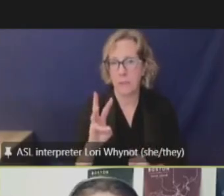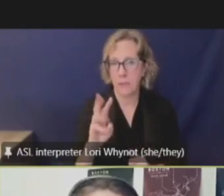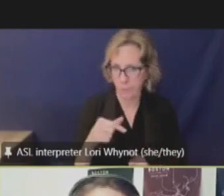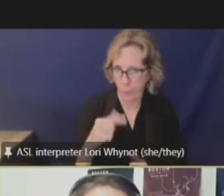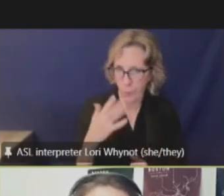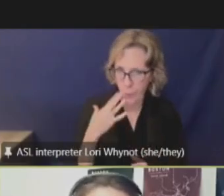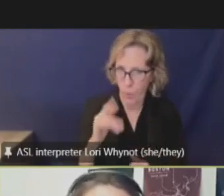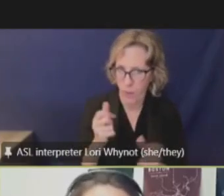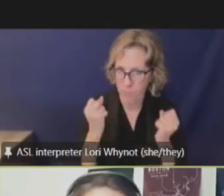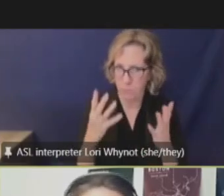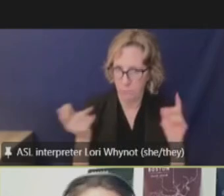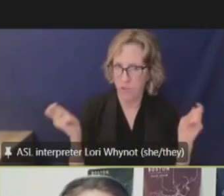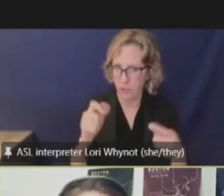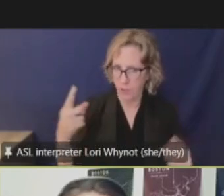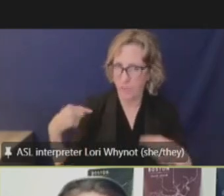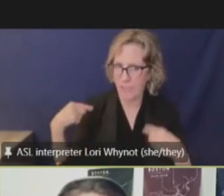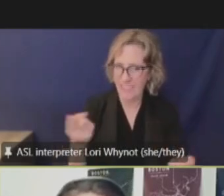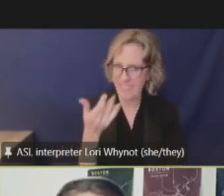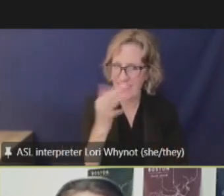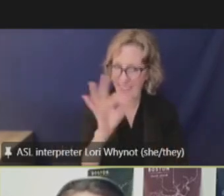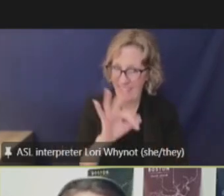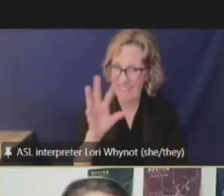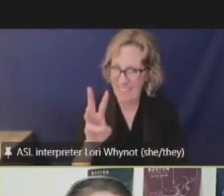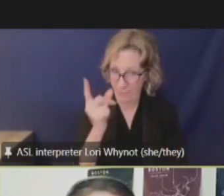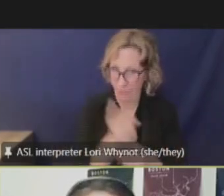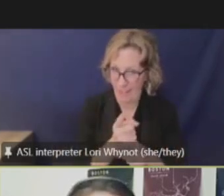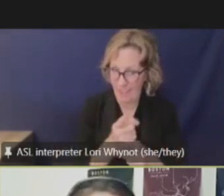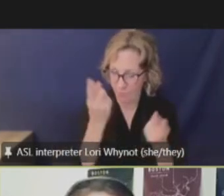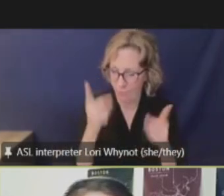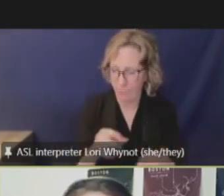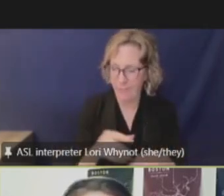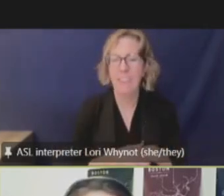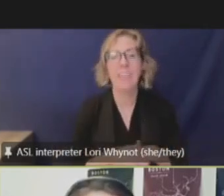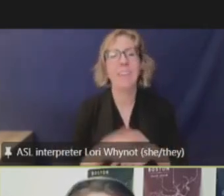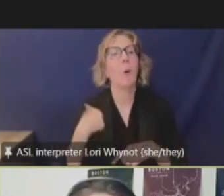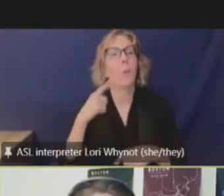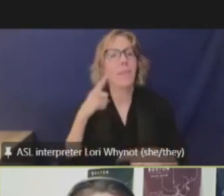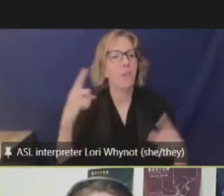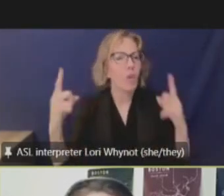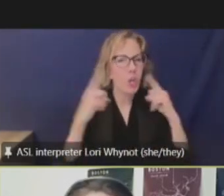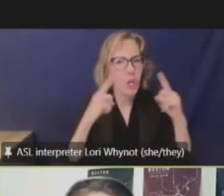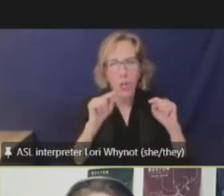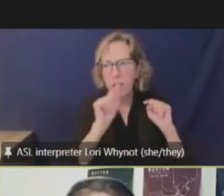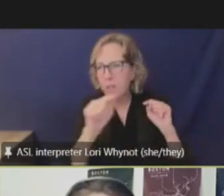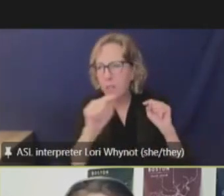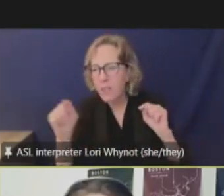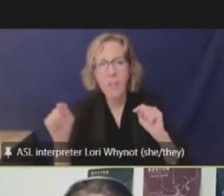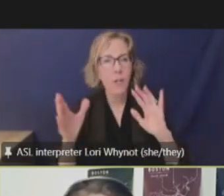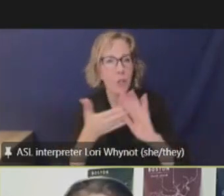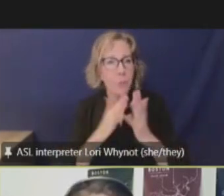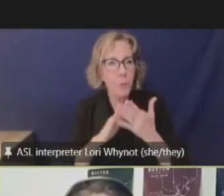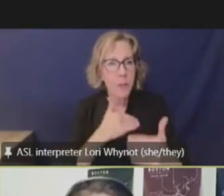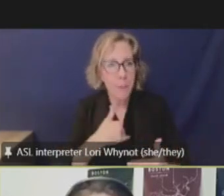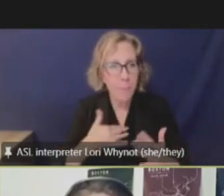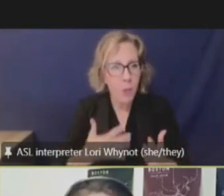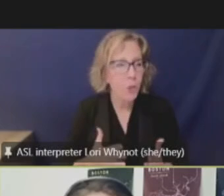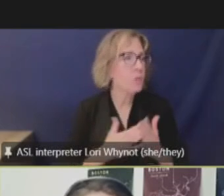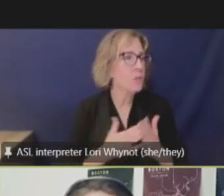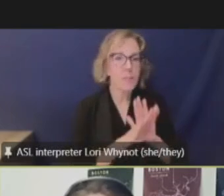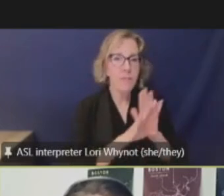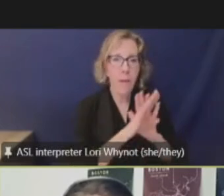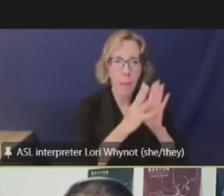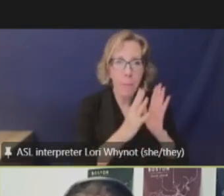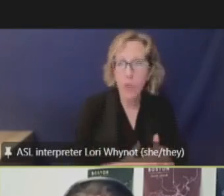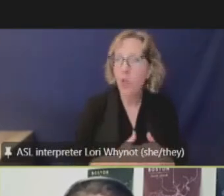that date. And so we have heard very clearly from community members, from developers and city staff that